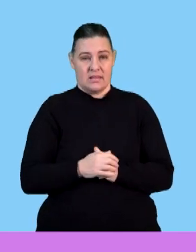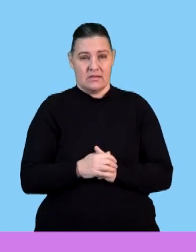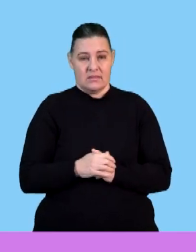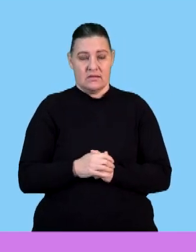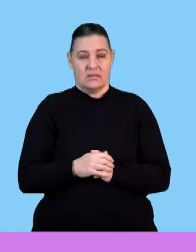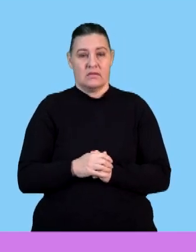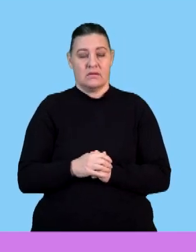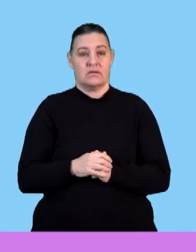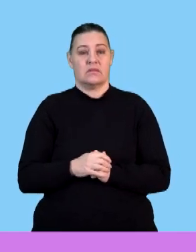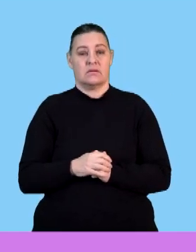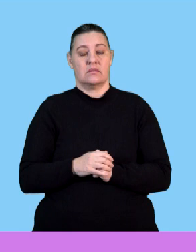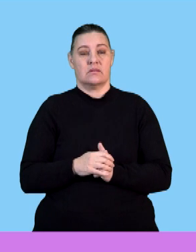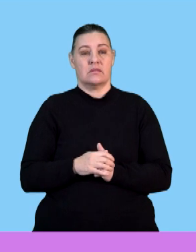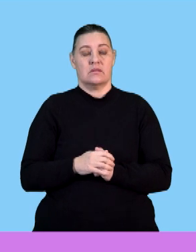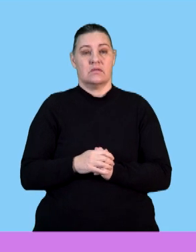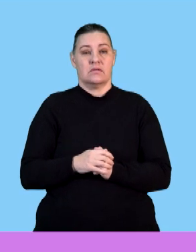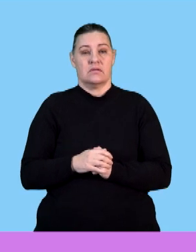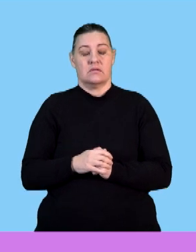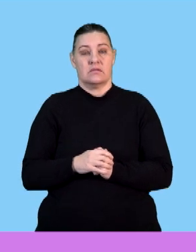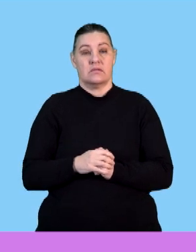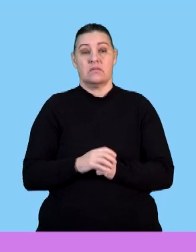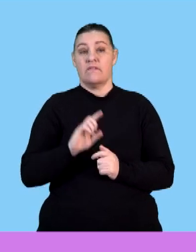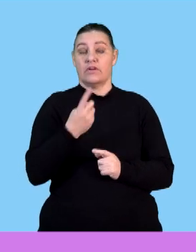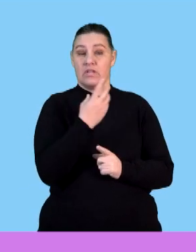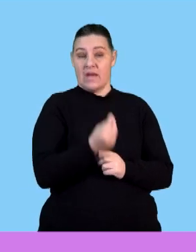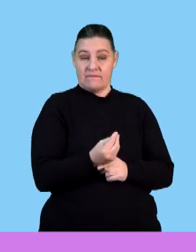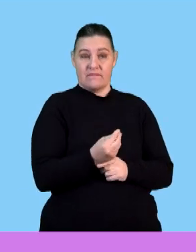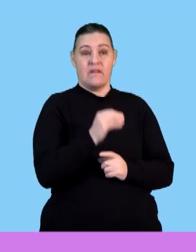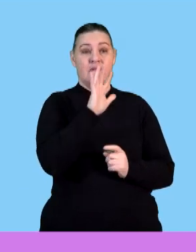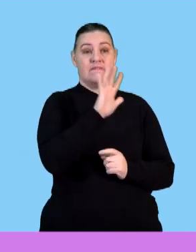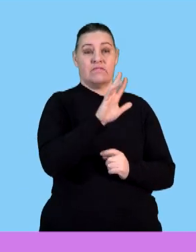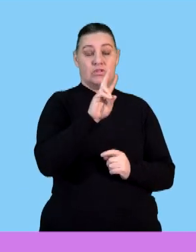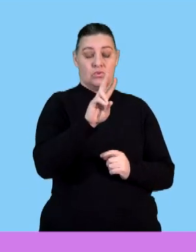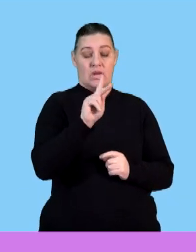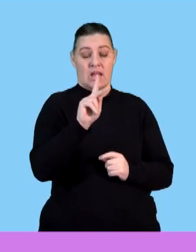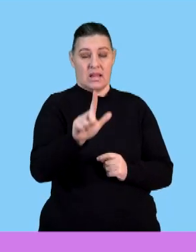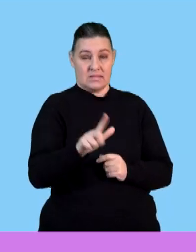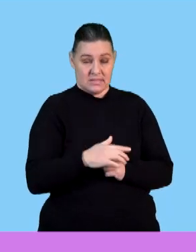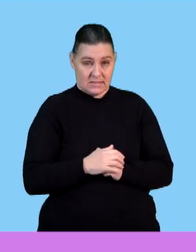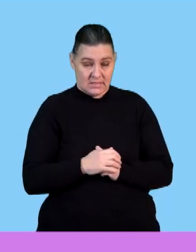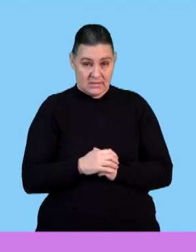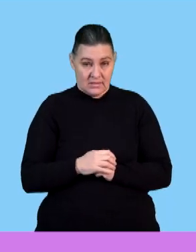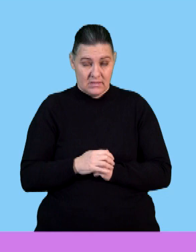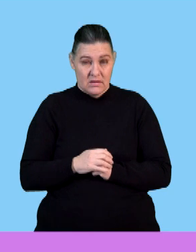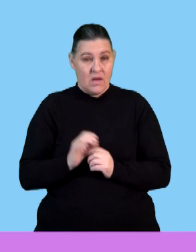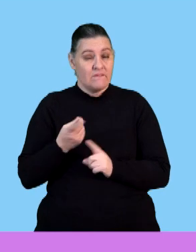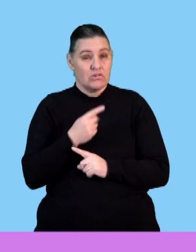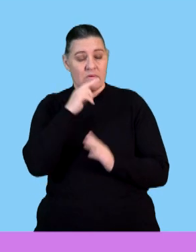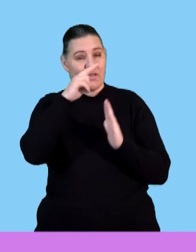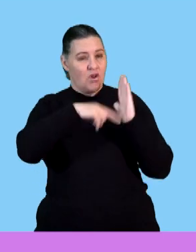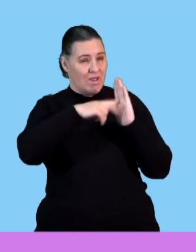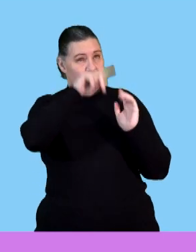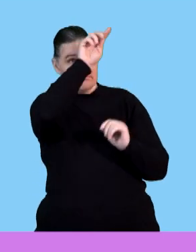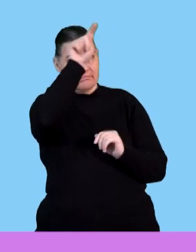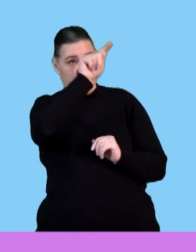kiloliters. Okay. So the initial amount that we have is 52 kiloliters. Now, before we get started, you've got to read